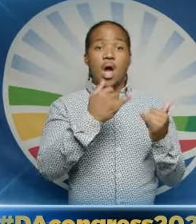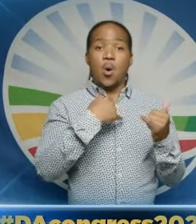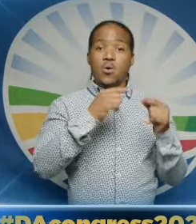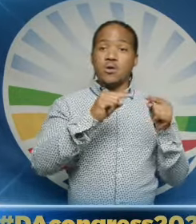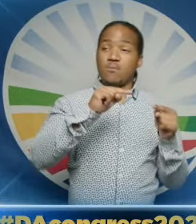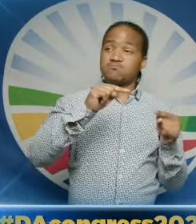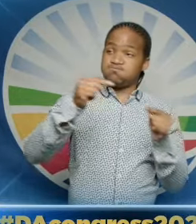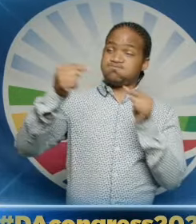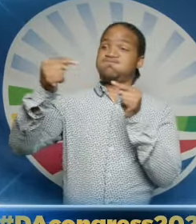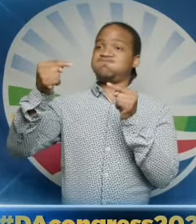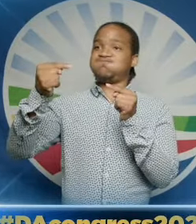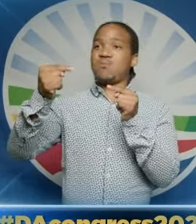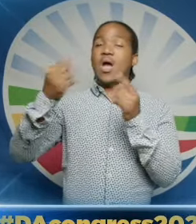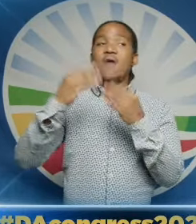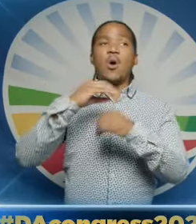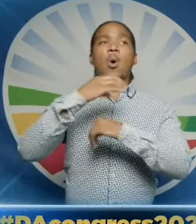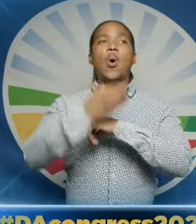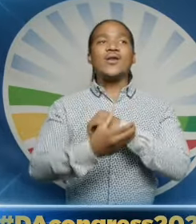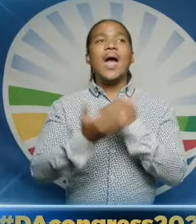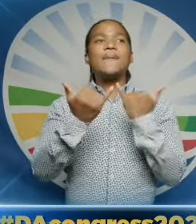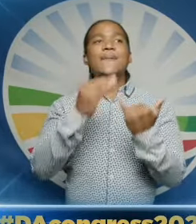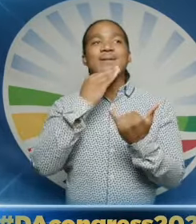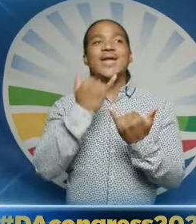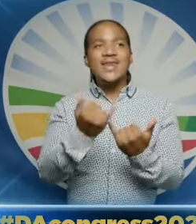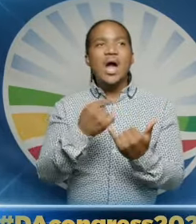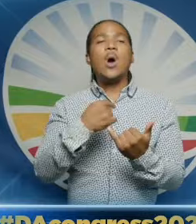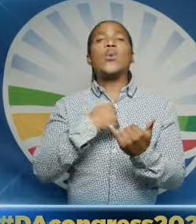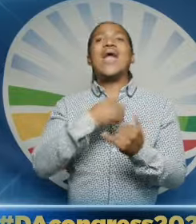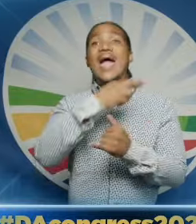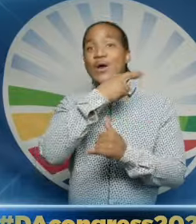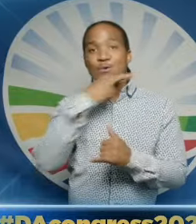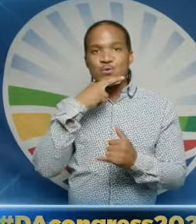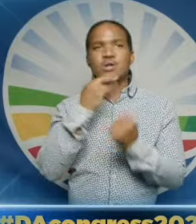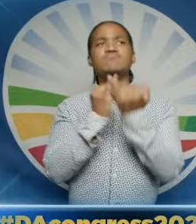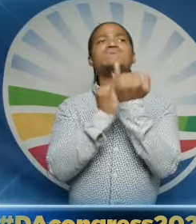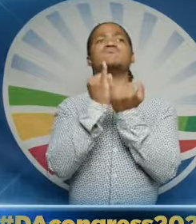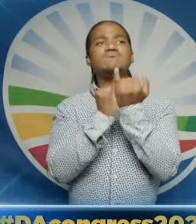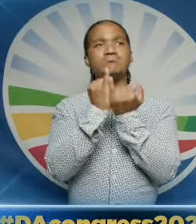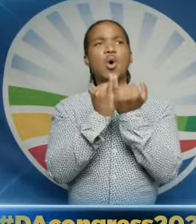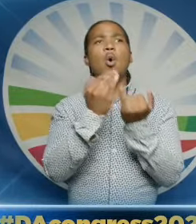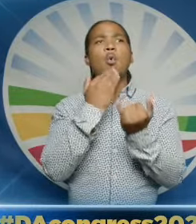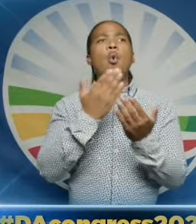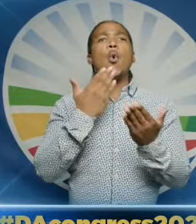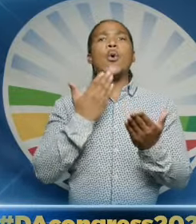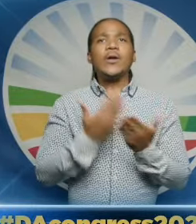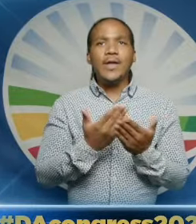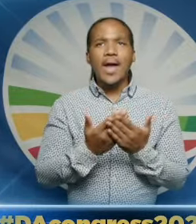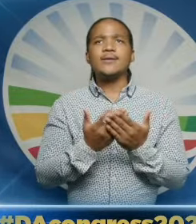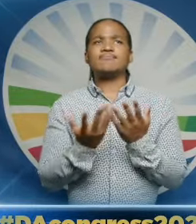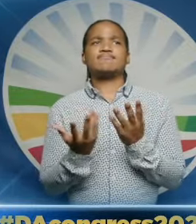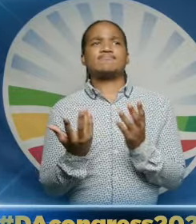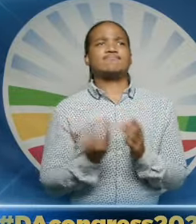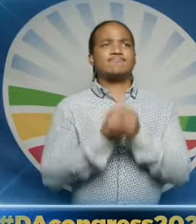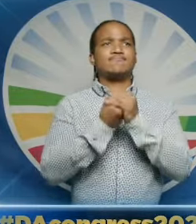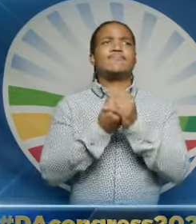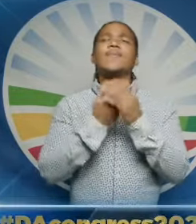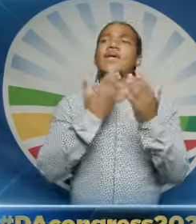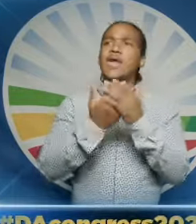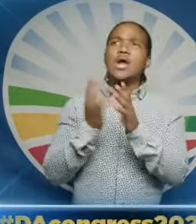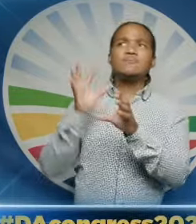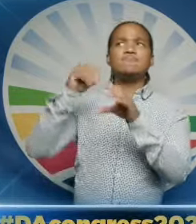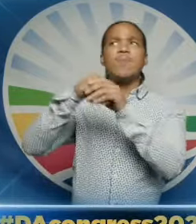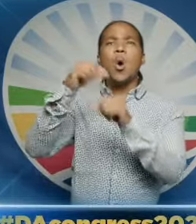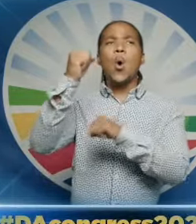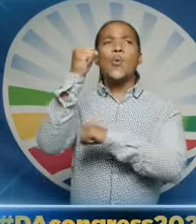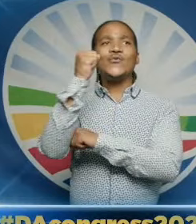a Congress, we are now a real contender for people who can really be in the union buildings, setting the